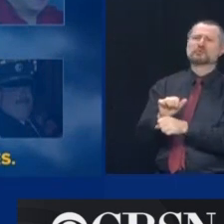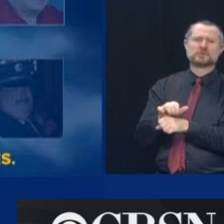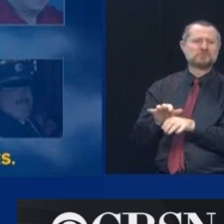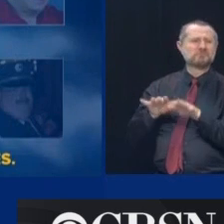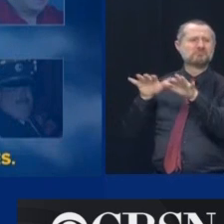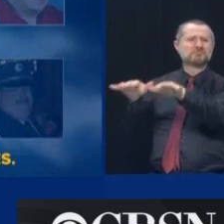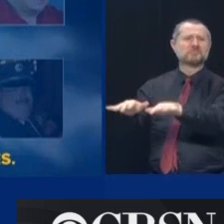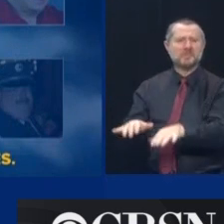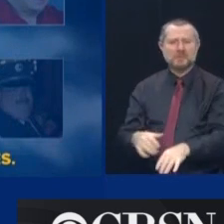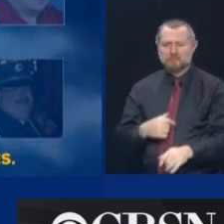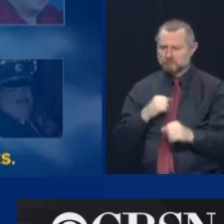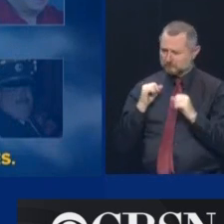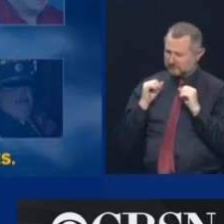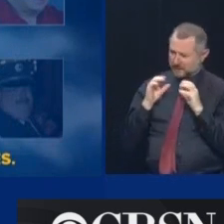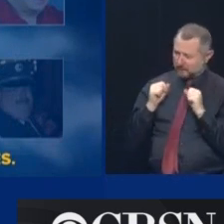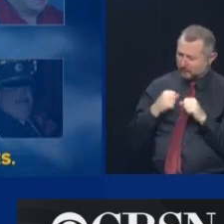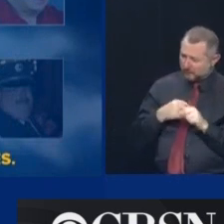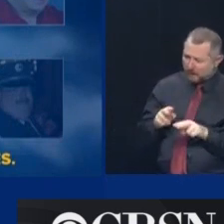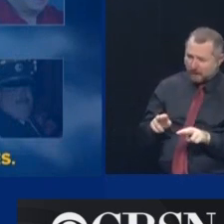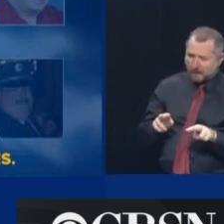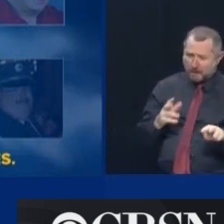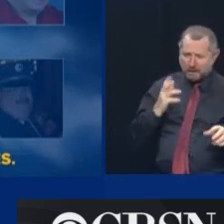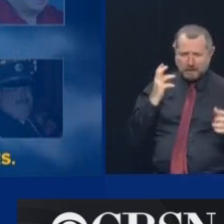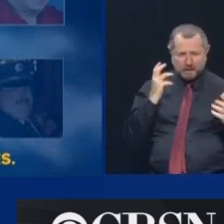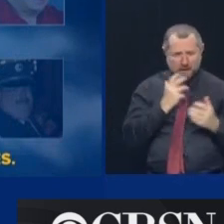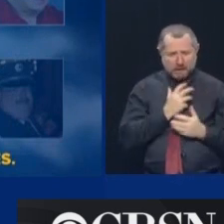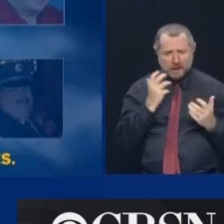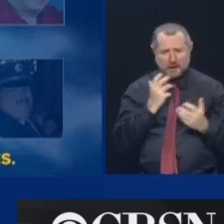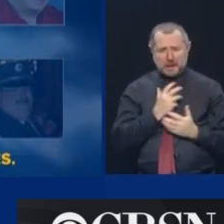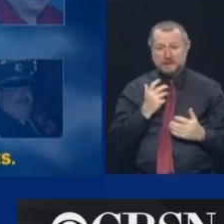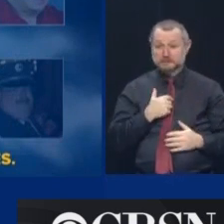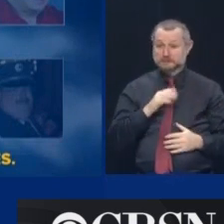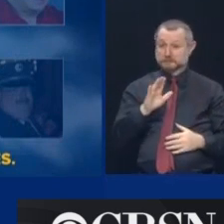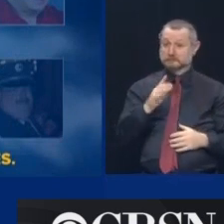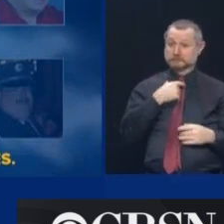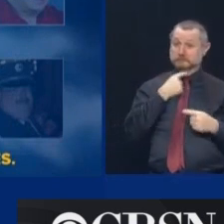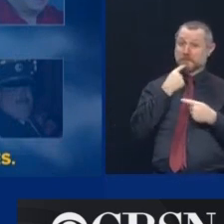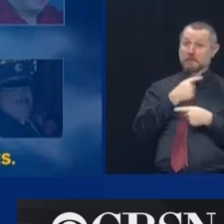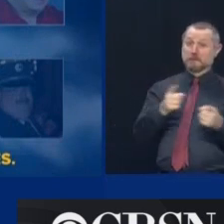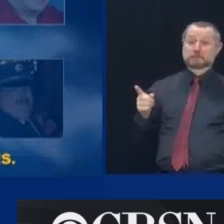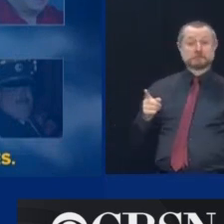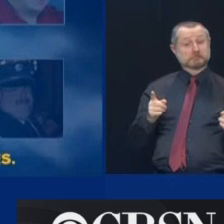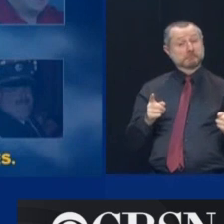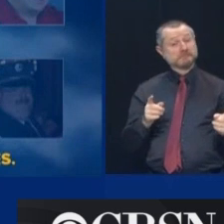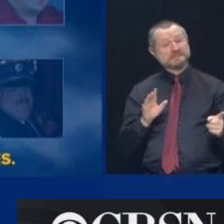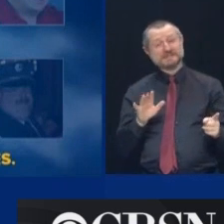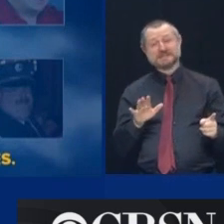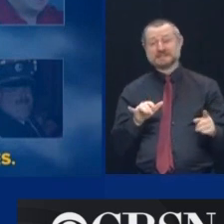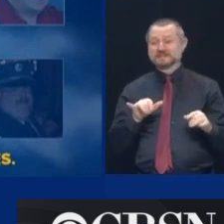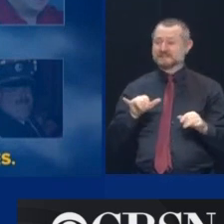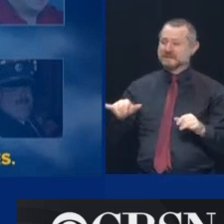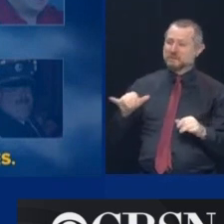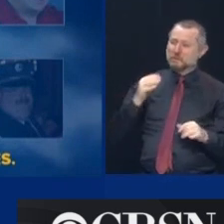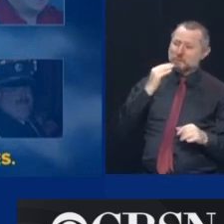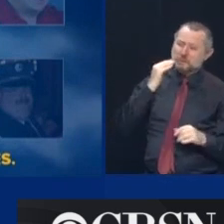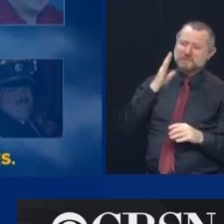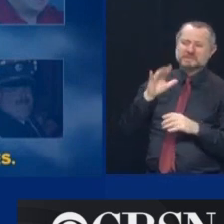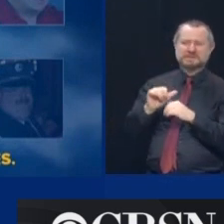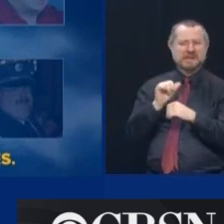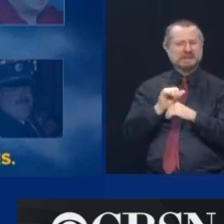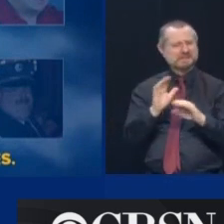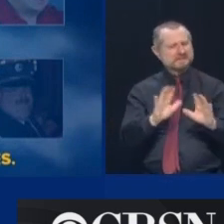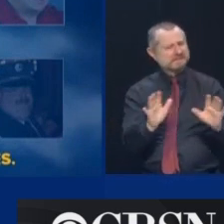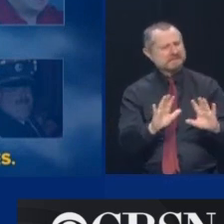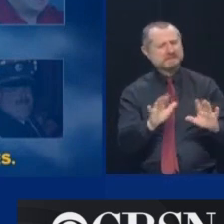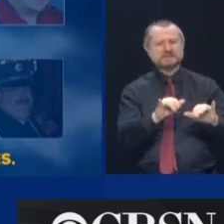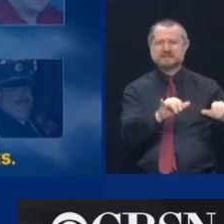amazes me. I was saying to New Yorkers, think about it. It's dangerous, stay home. Keep your